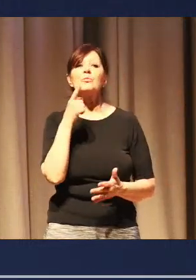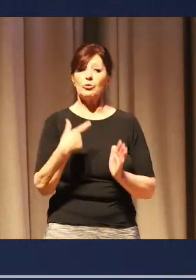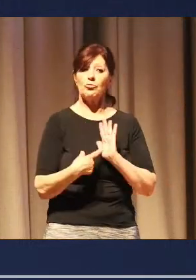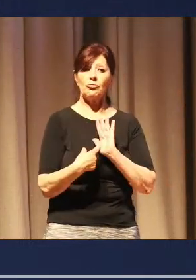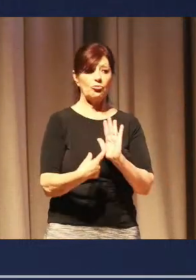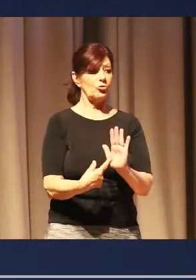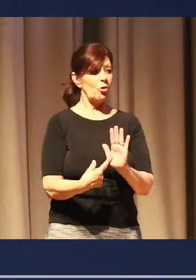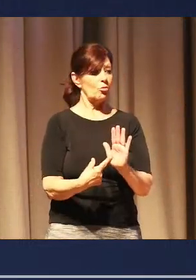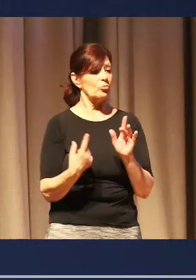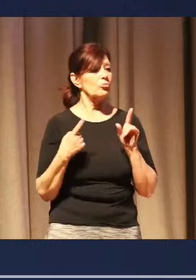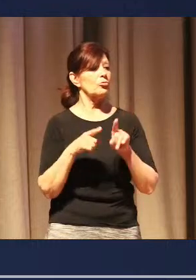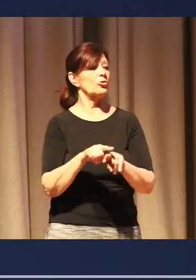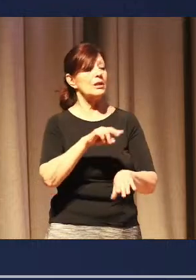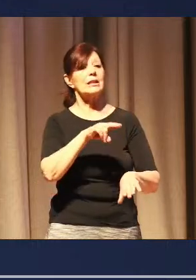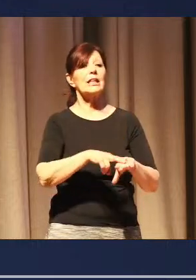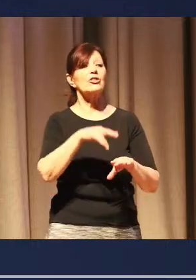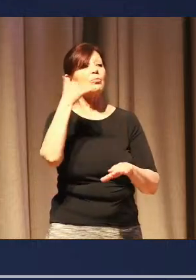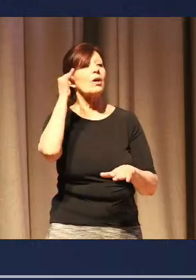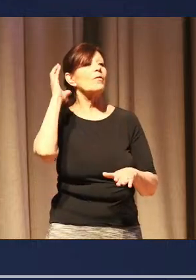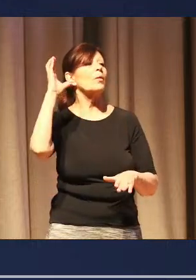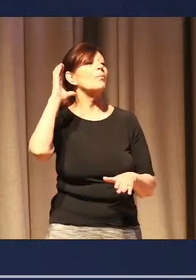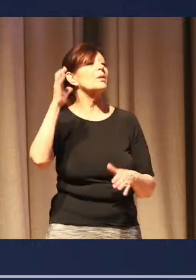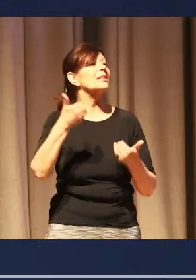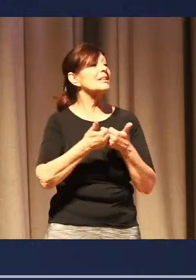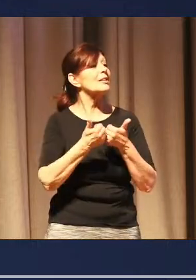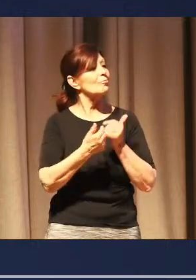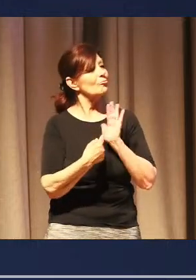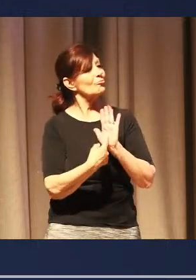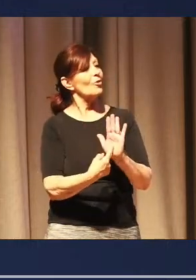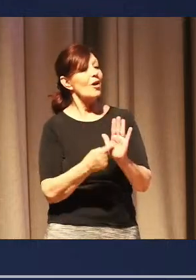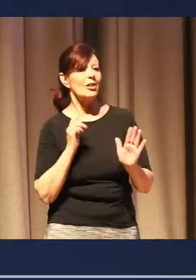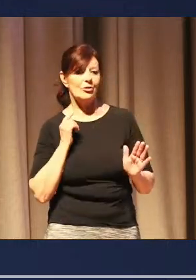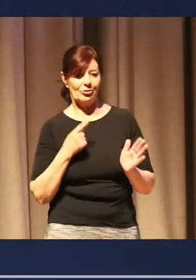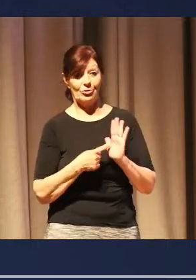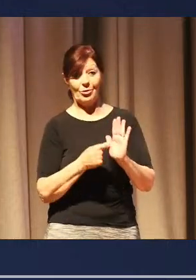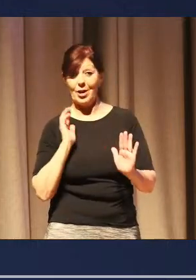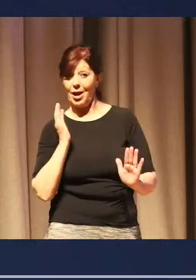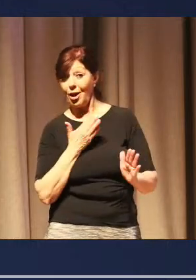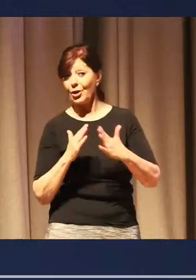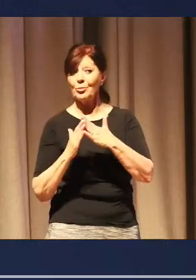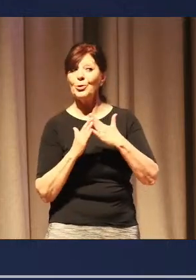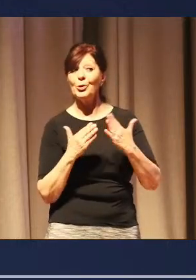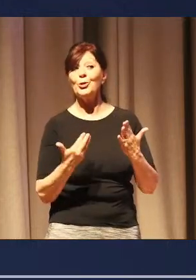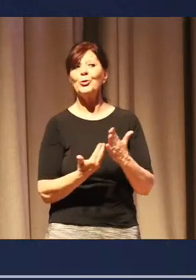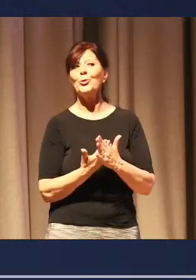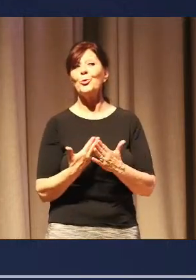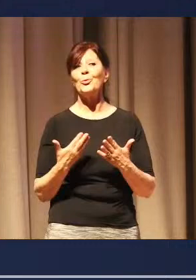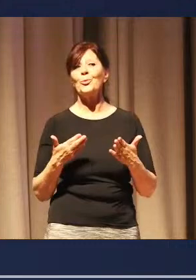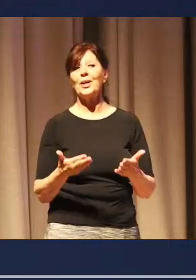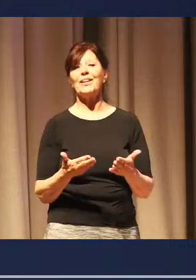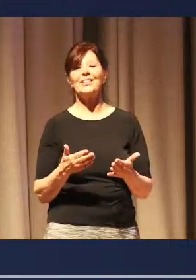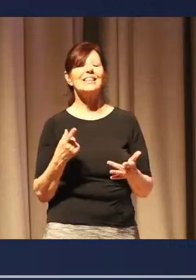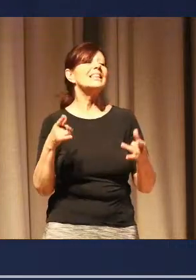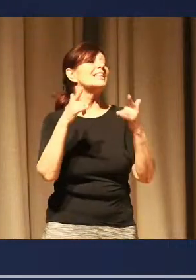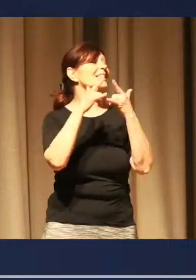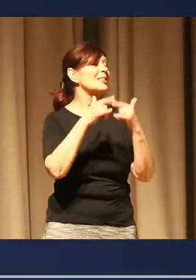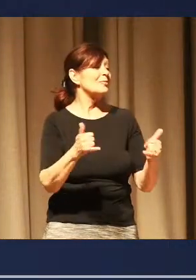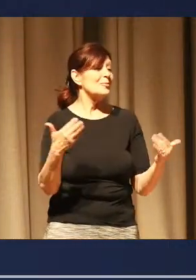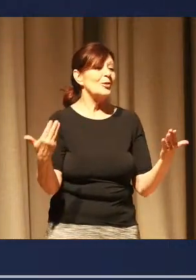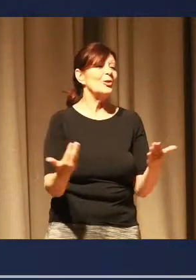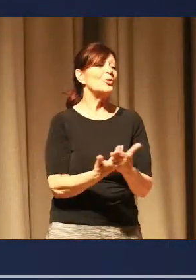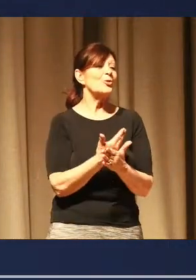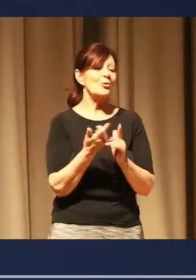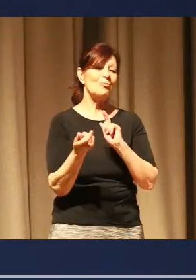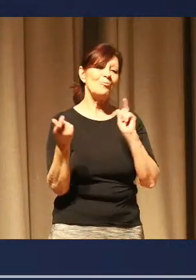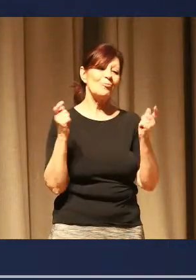shown already during National Buffalo Bills games, putting our community in a new light. At the same time, a newly